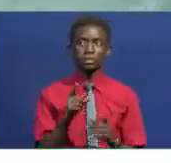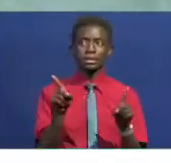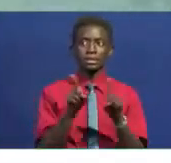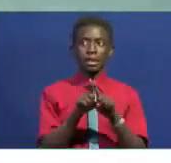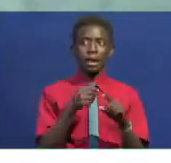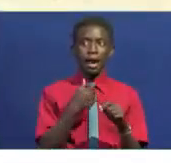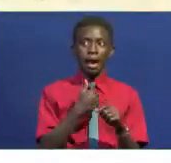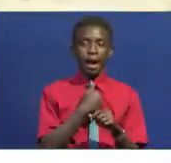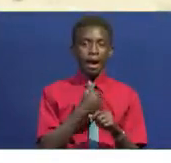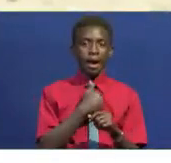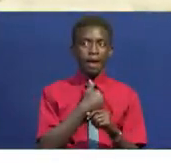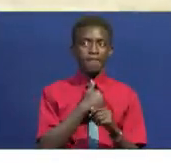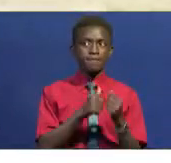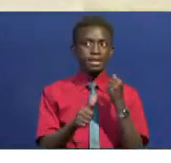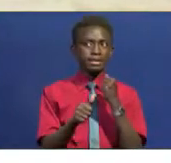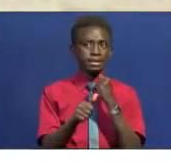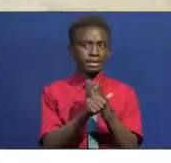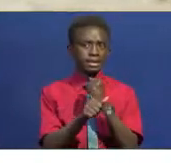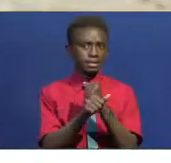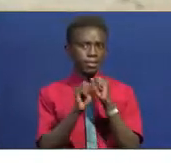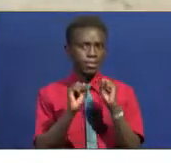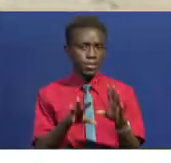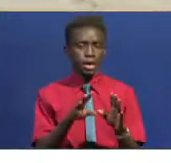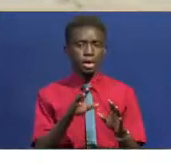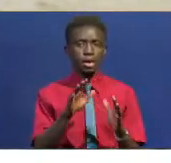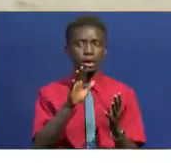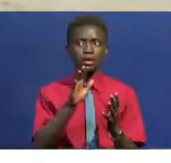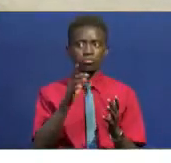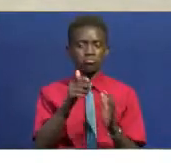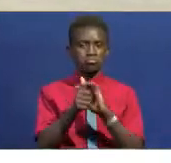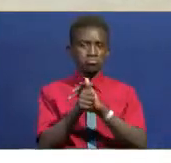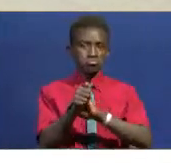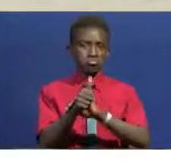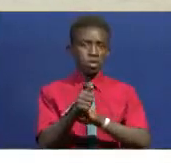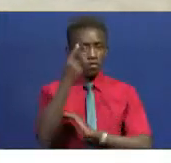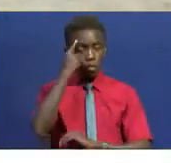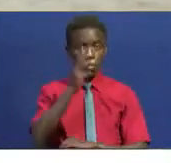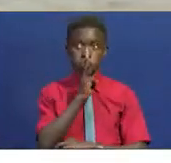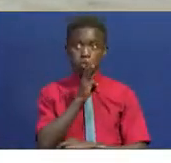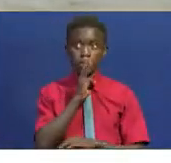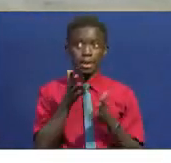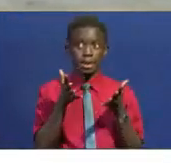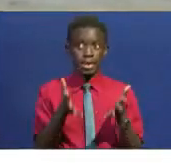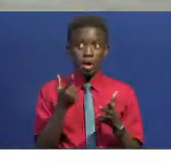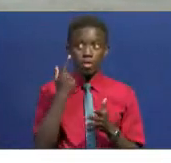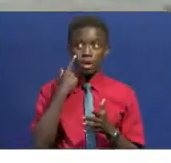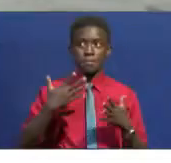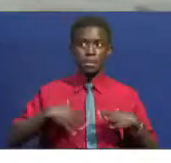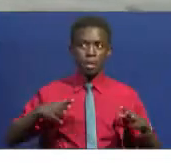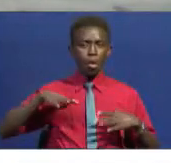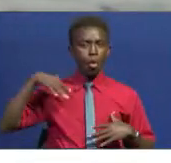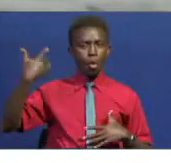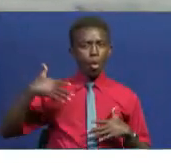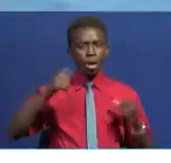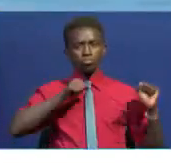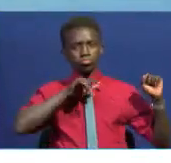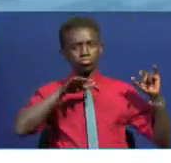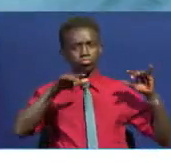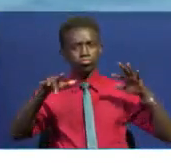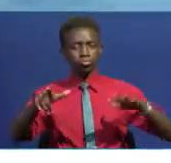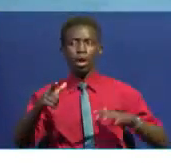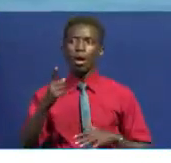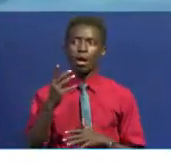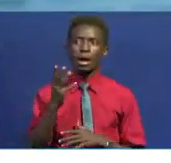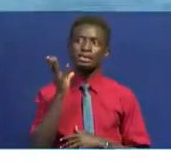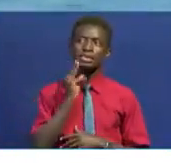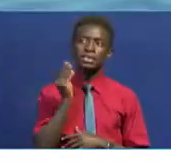sea turtles. Snorkeling and diving enthusiasts flock this area to experience the underwater wonders,